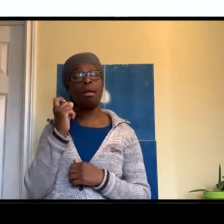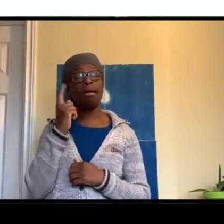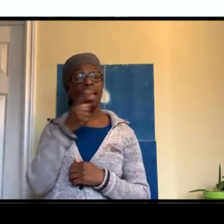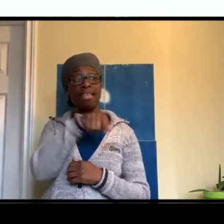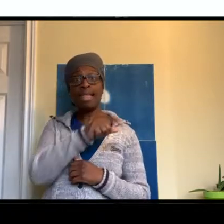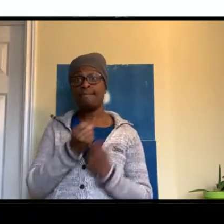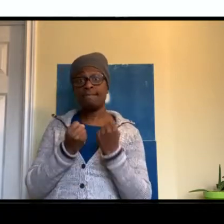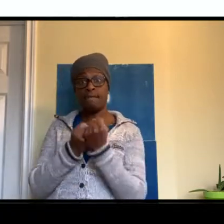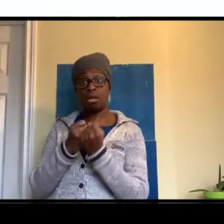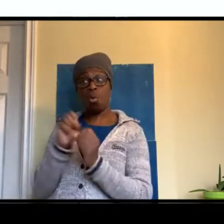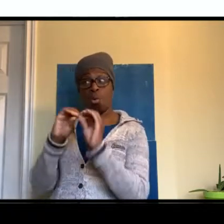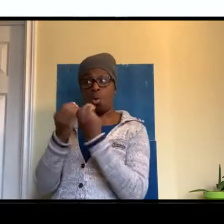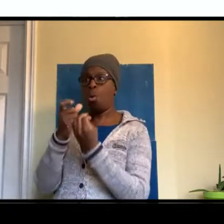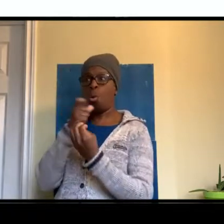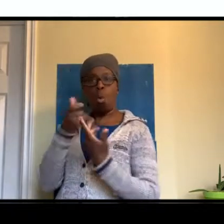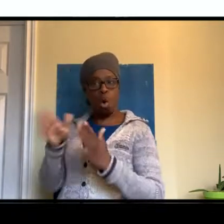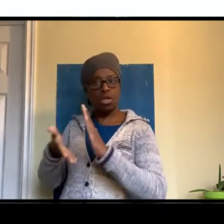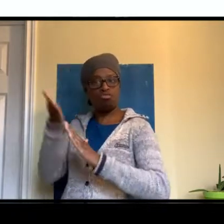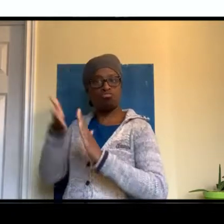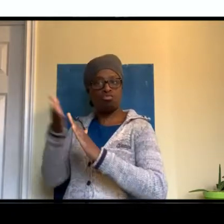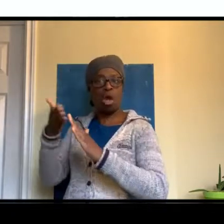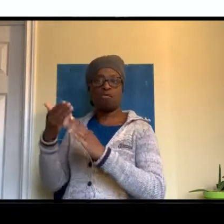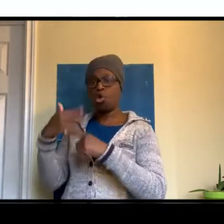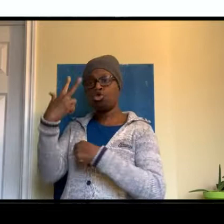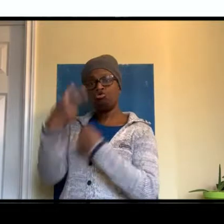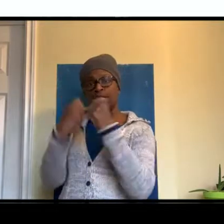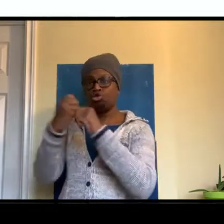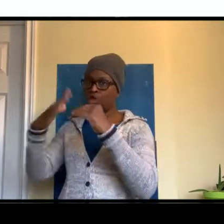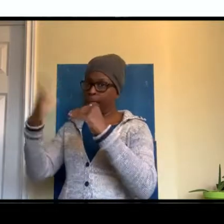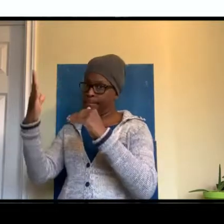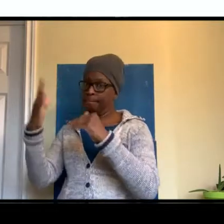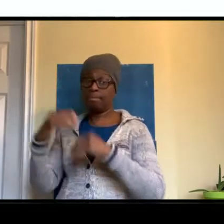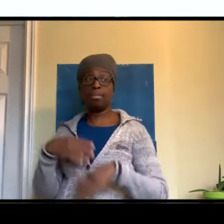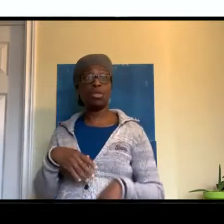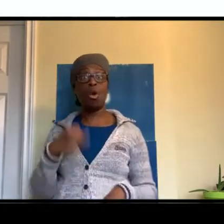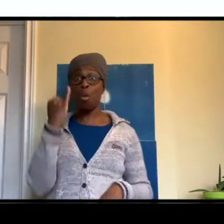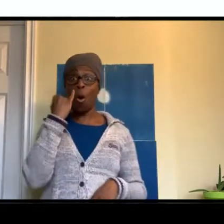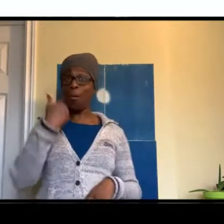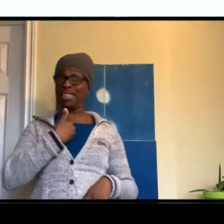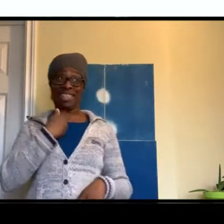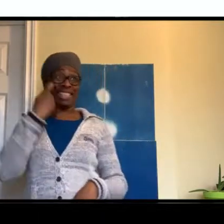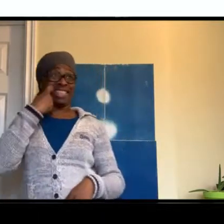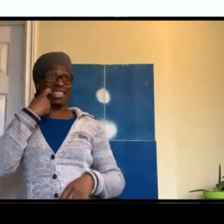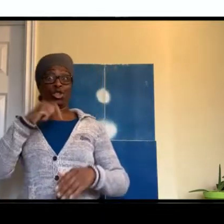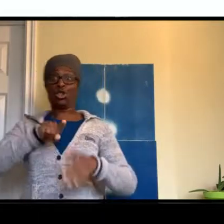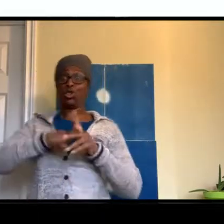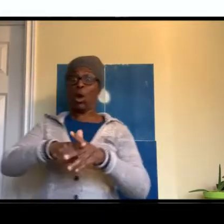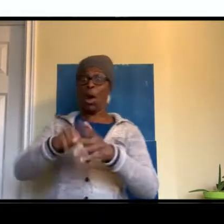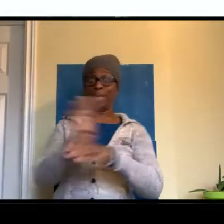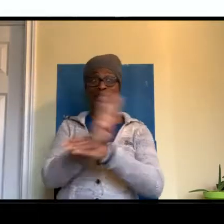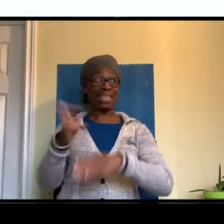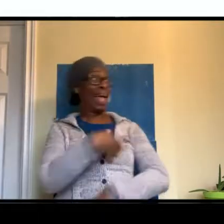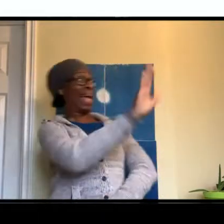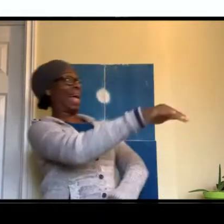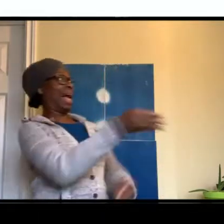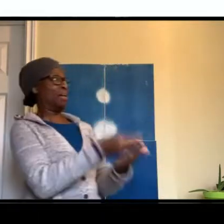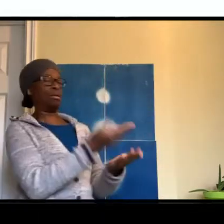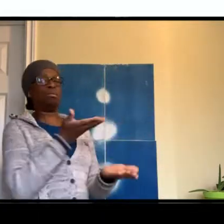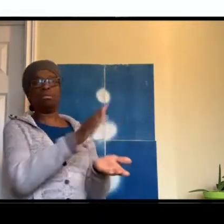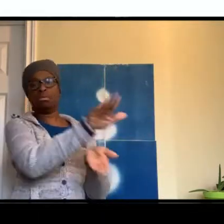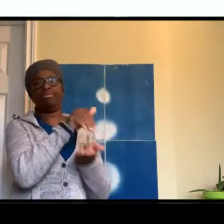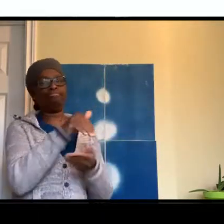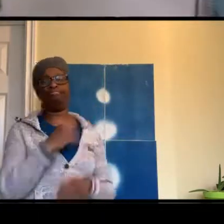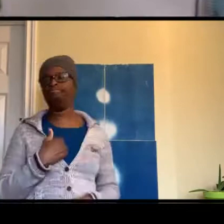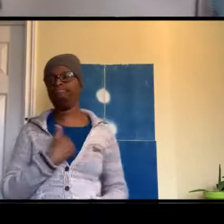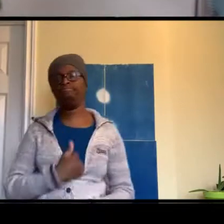isn't not everyone's eligible for this grant. So you have to be registered with the Registry of Joint Stocks, and you